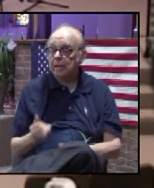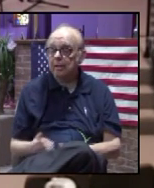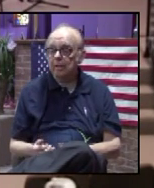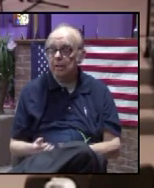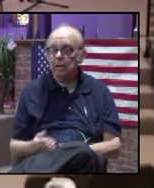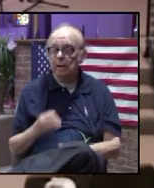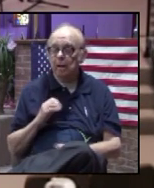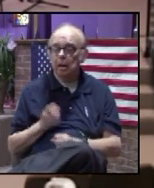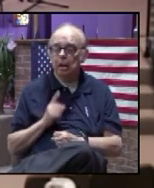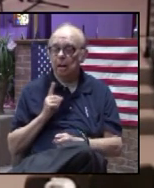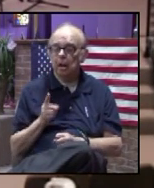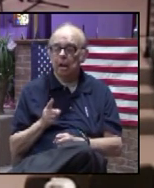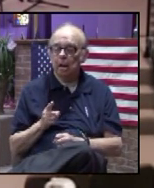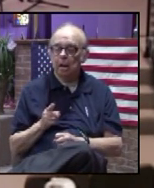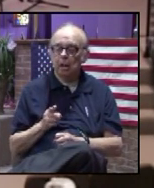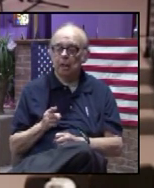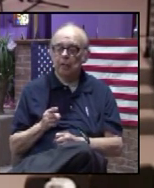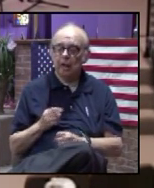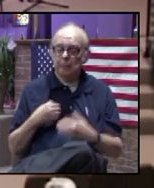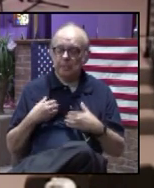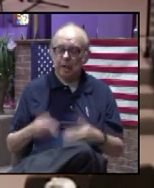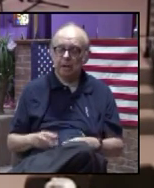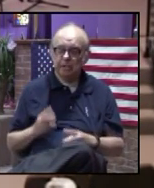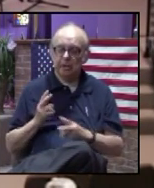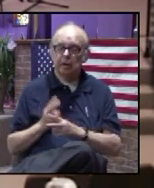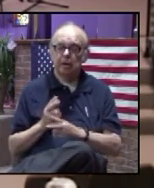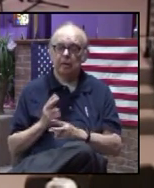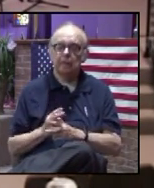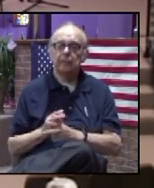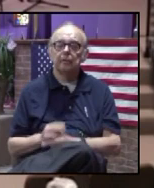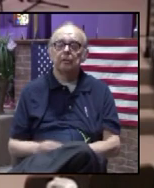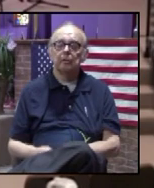I make sure that that body is taken care of.